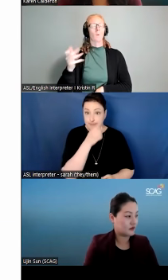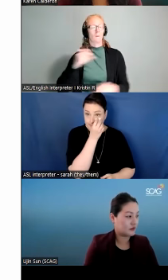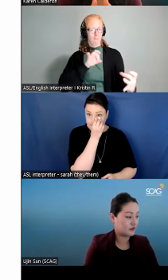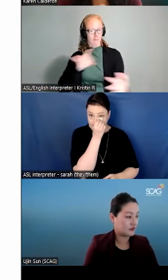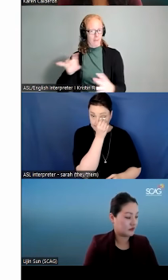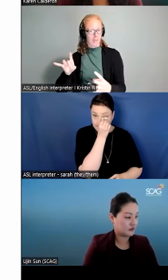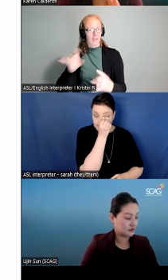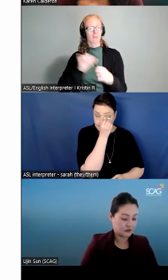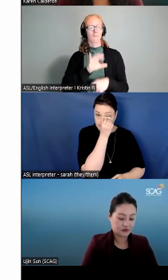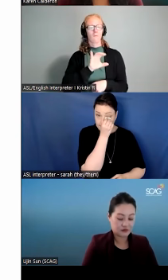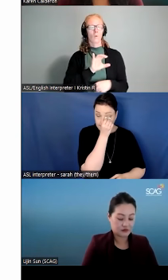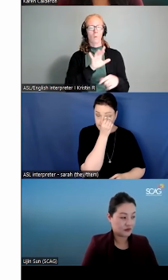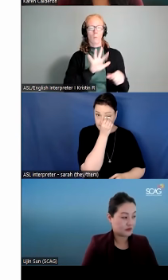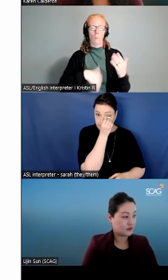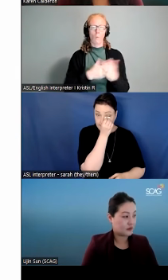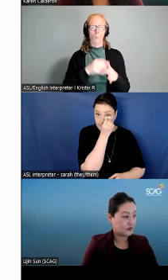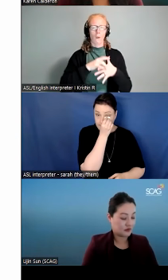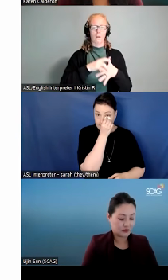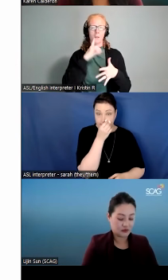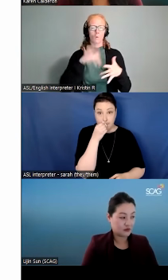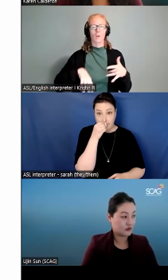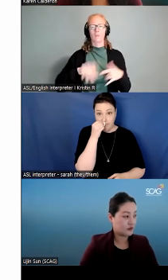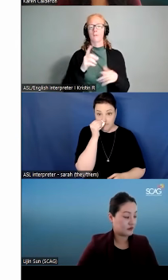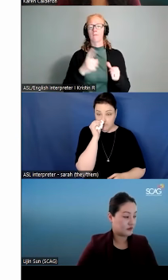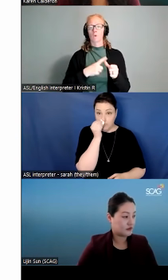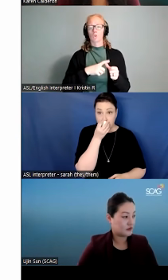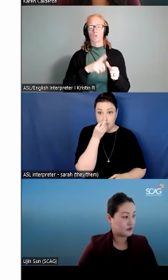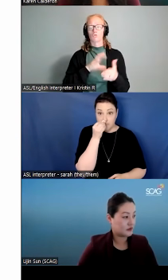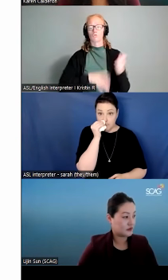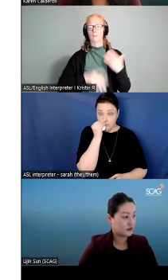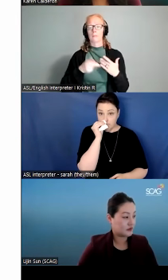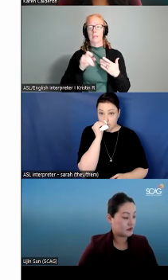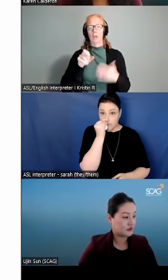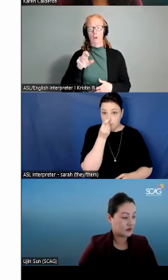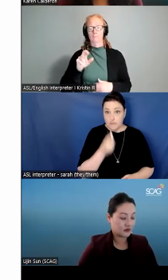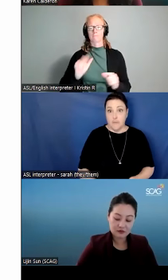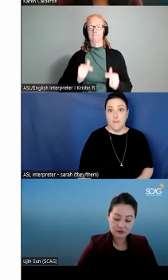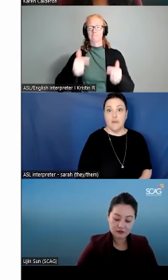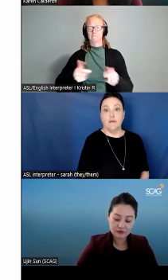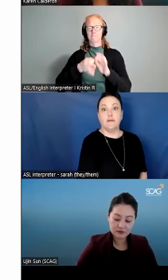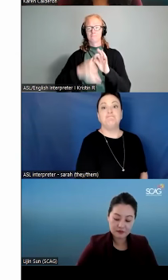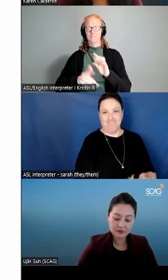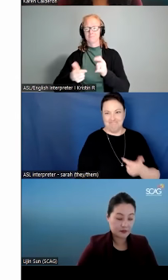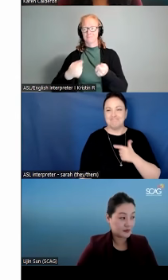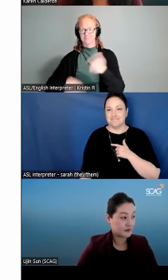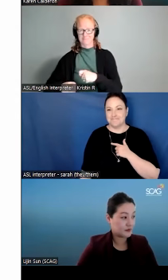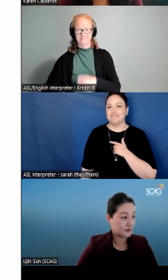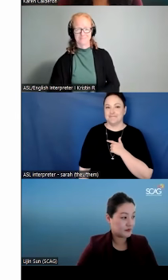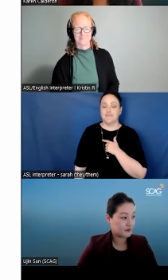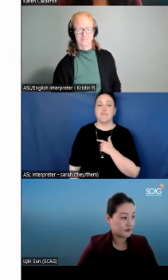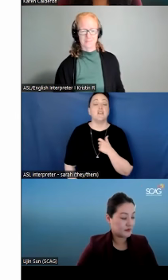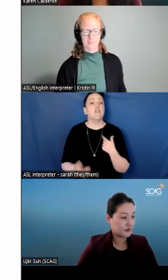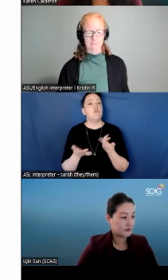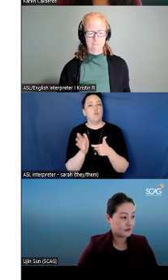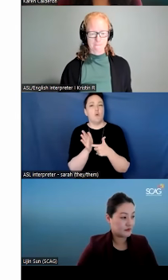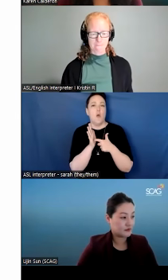on the scope and content of our draft PEIR. CEQA also requires that at least one scoping meeting be held during the